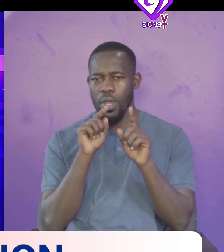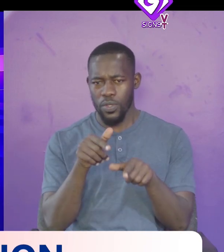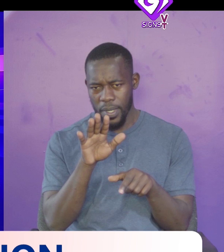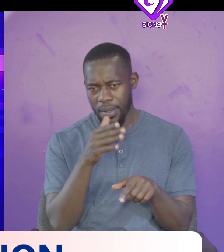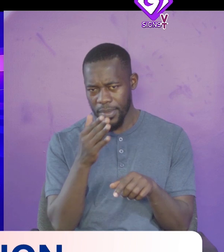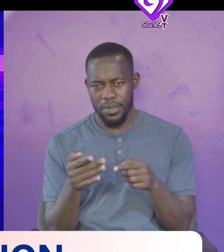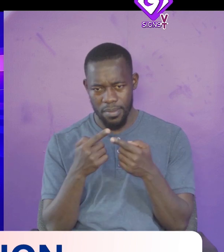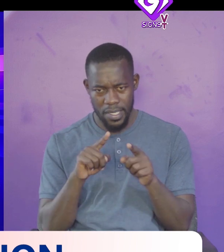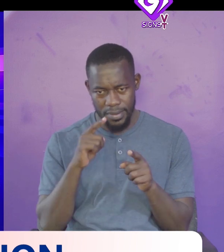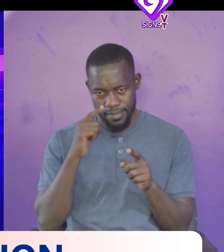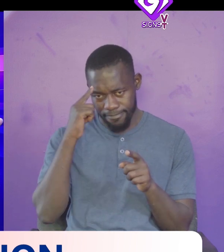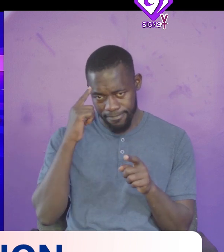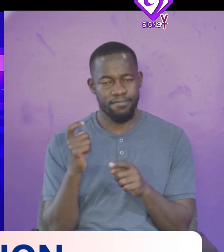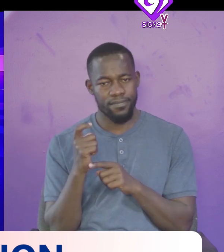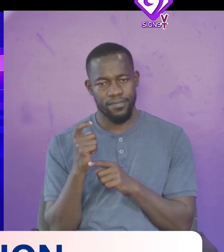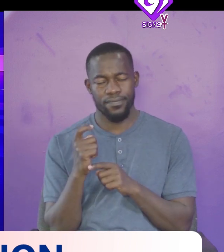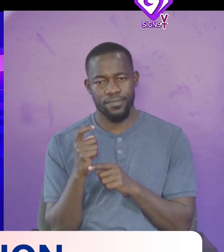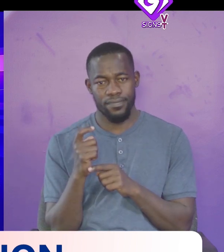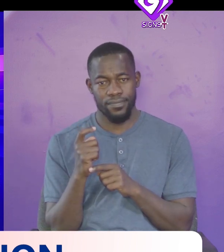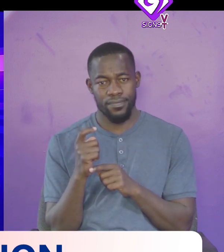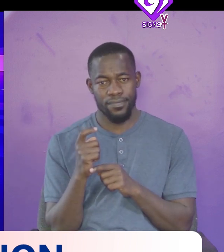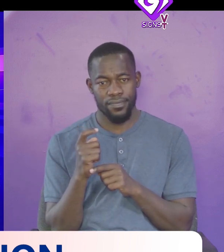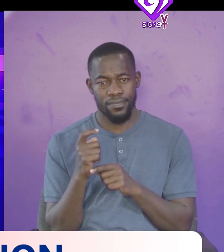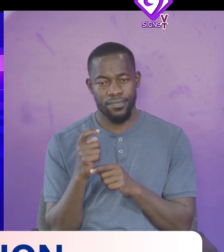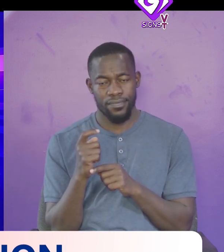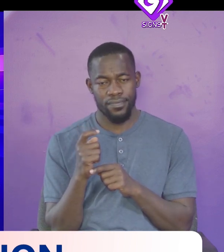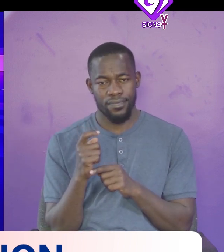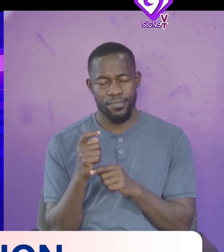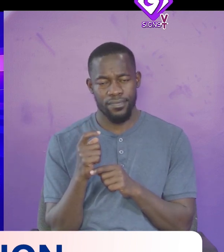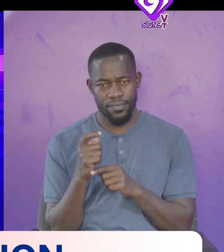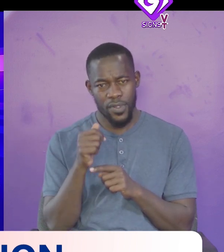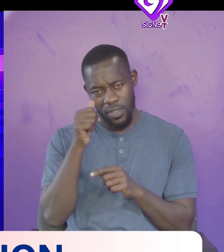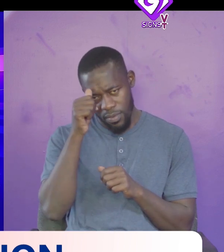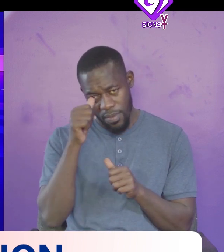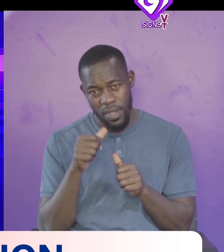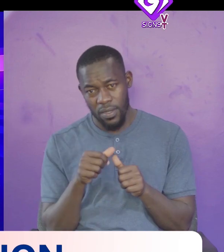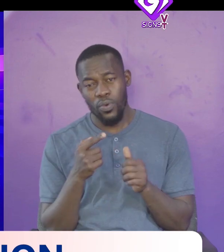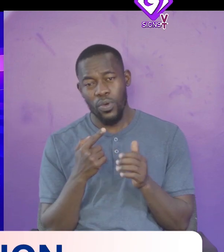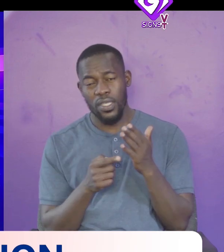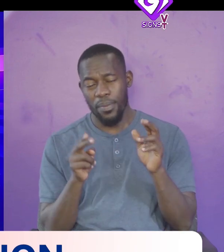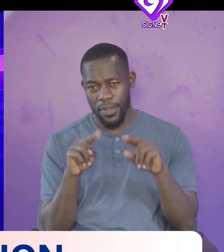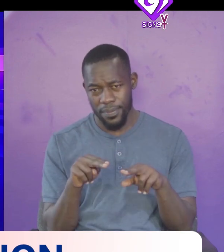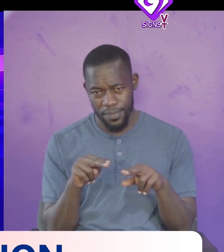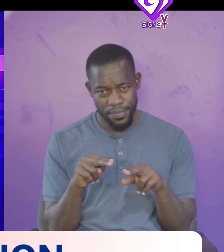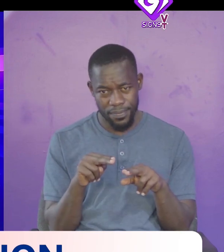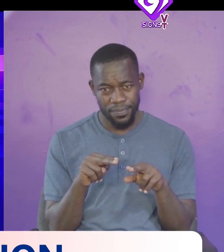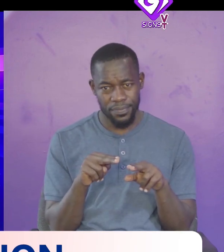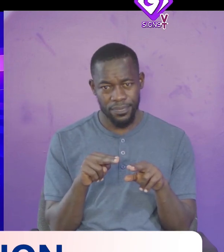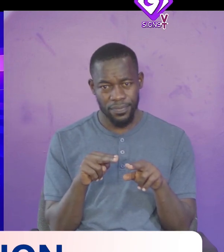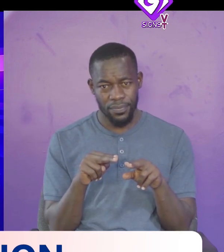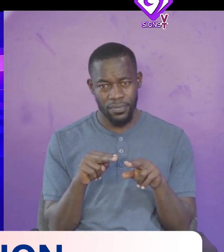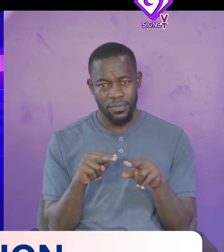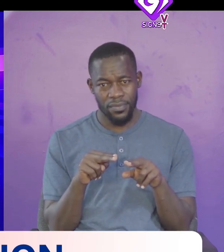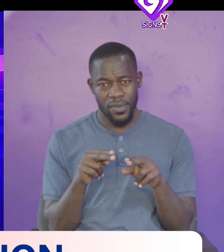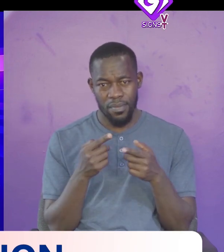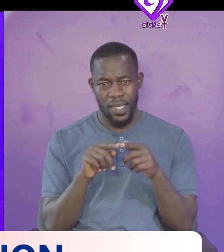to us. You remember the ayes have it and the nays, eh? I remember the water. I mean, I can only remember the water that